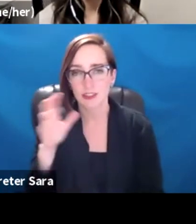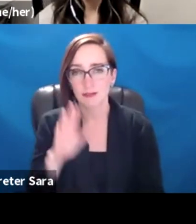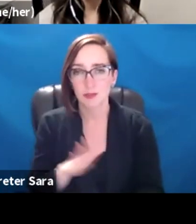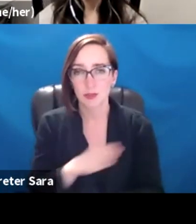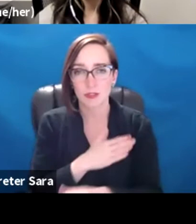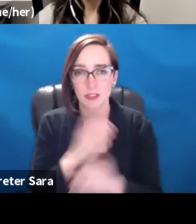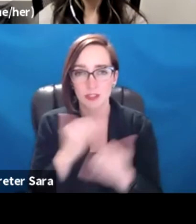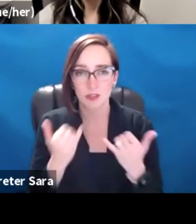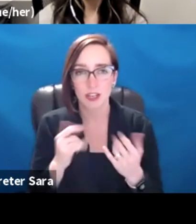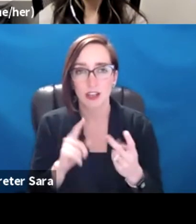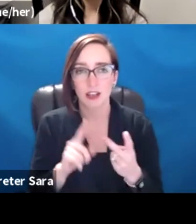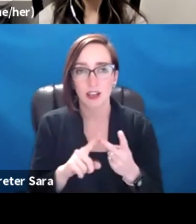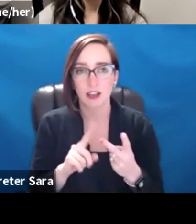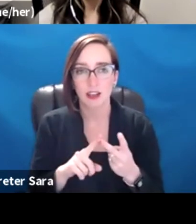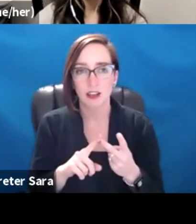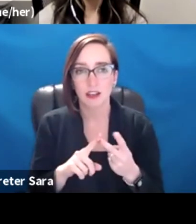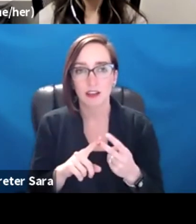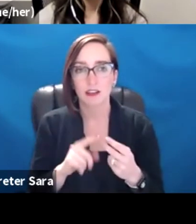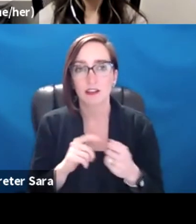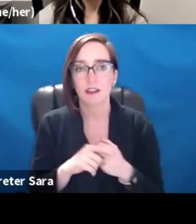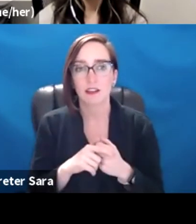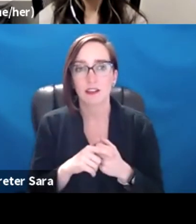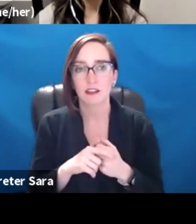Do I need to take up space?